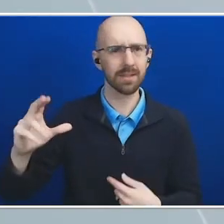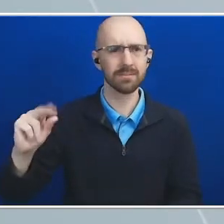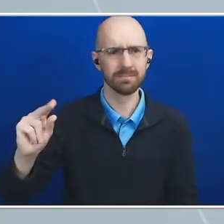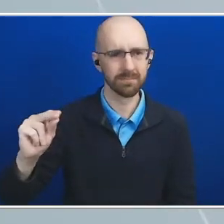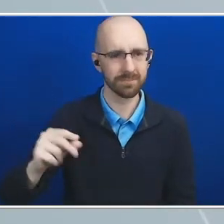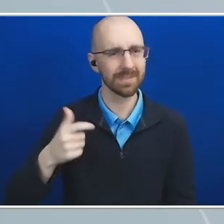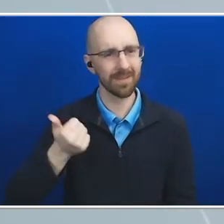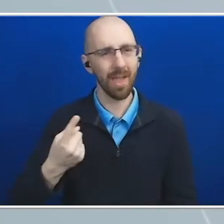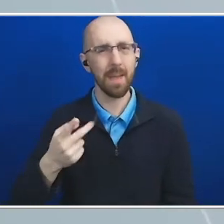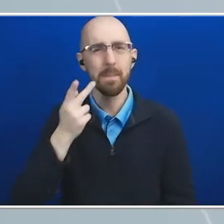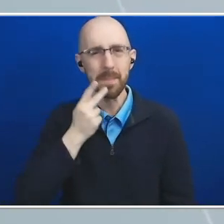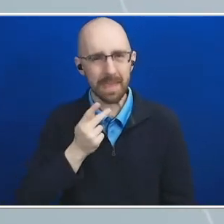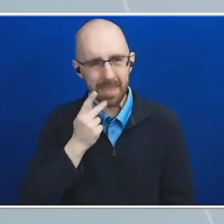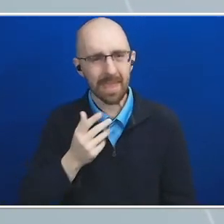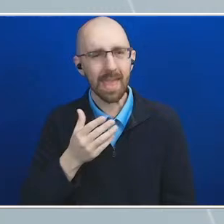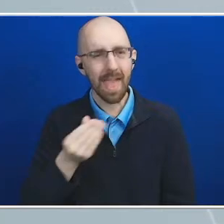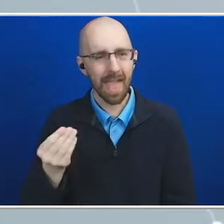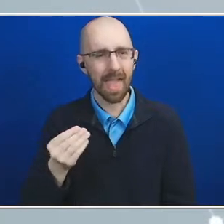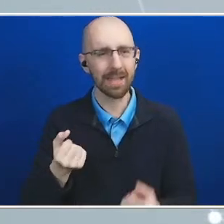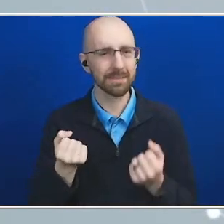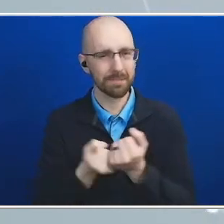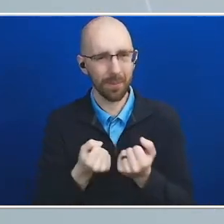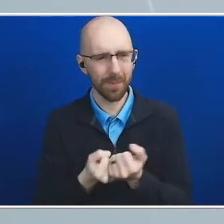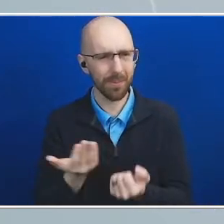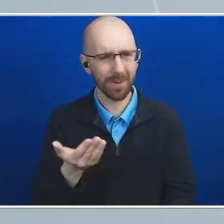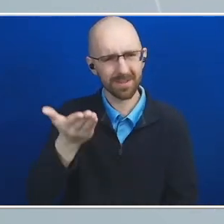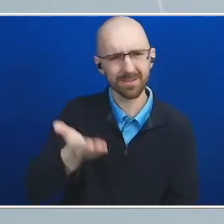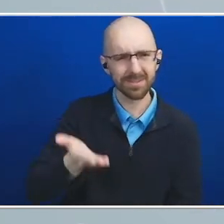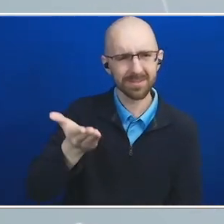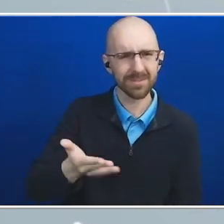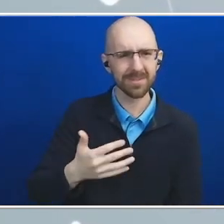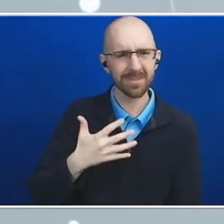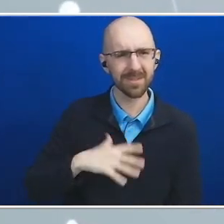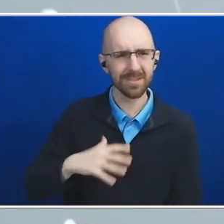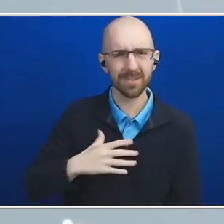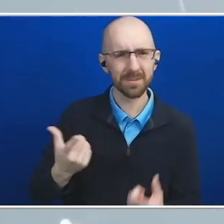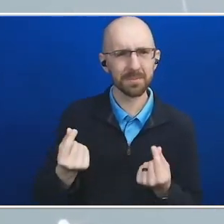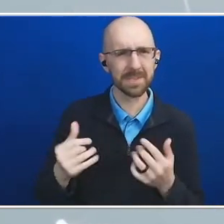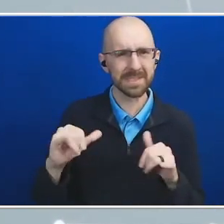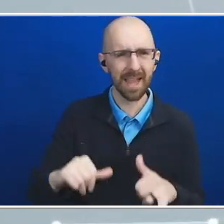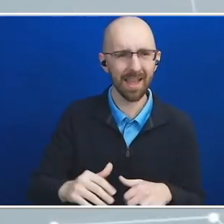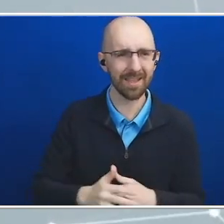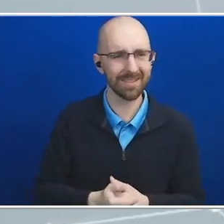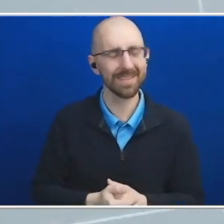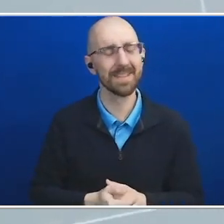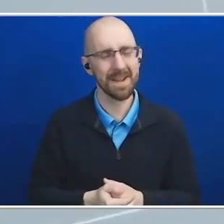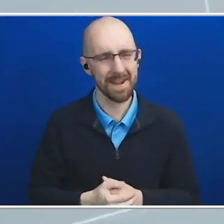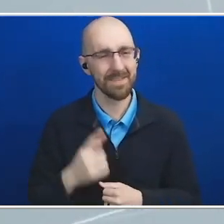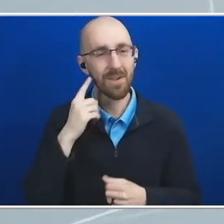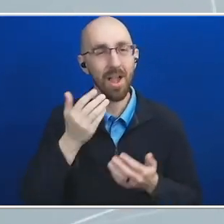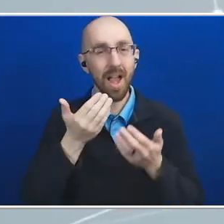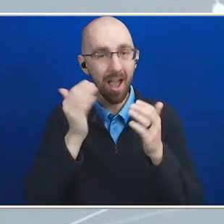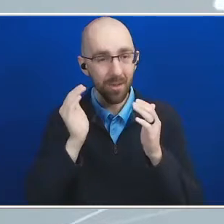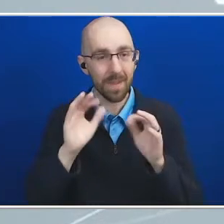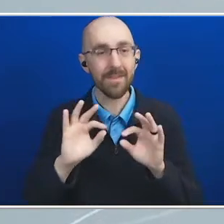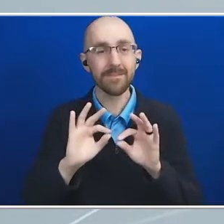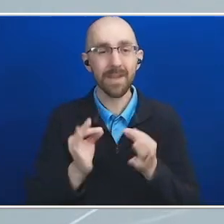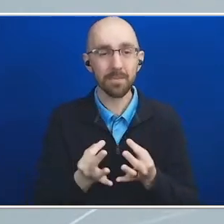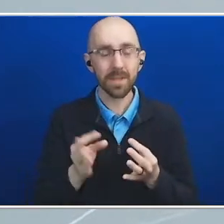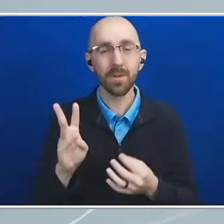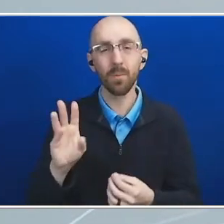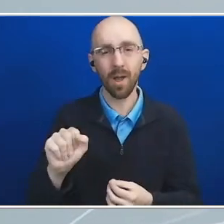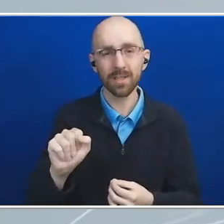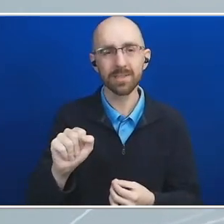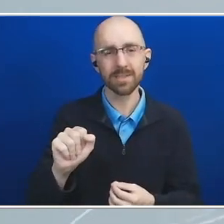they're in support. And then what does this get up? Oh, so for Halloween, our family was Men in